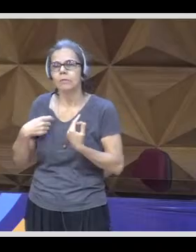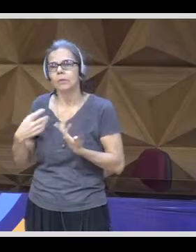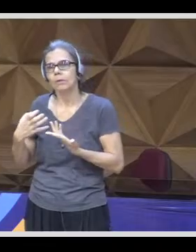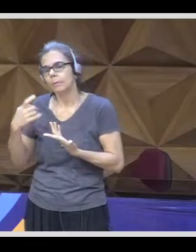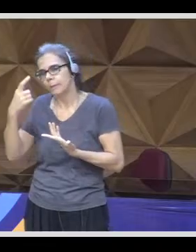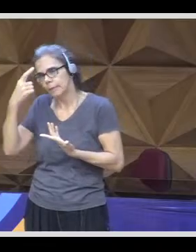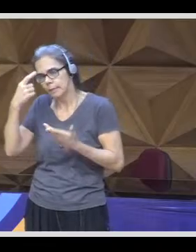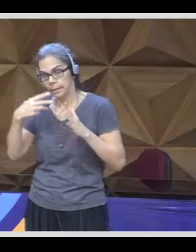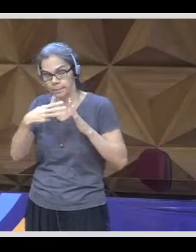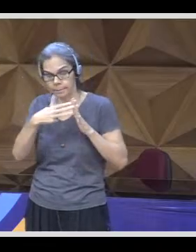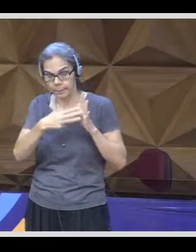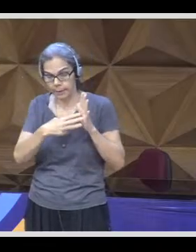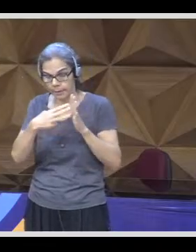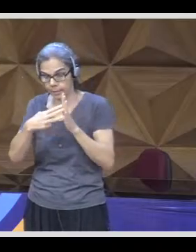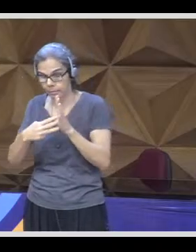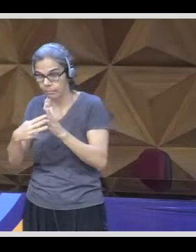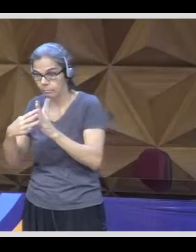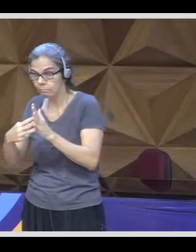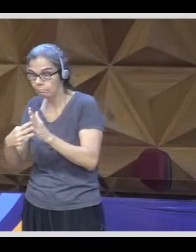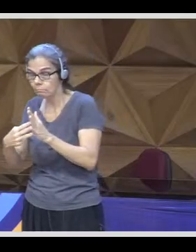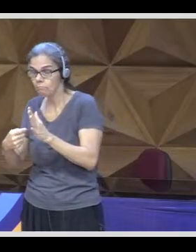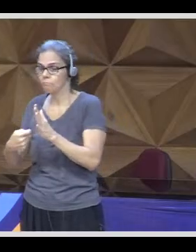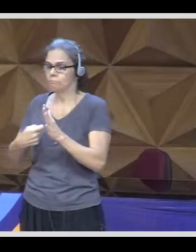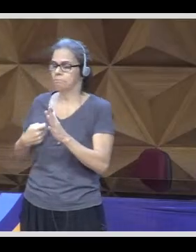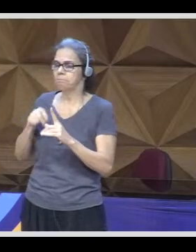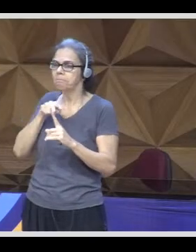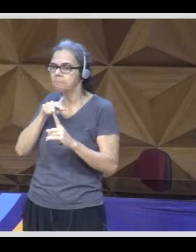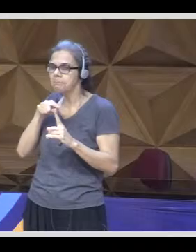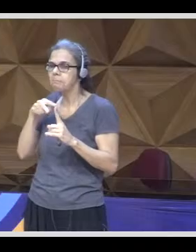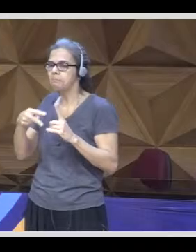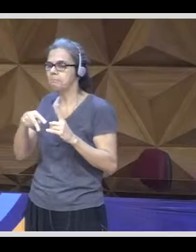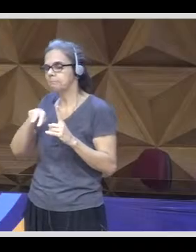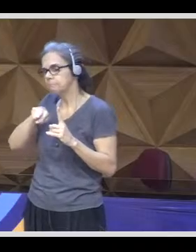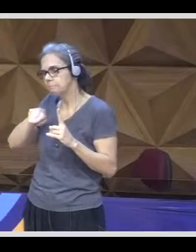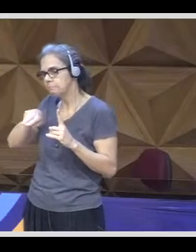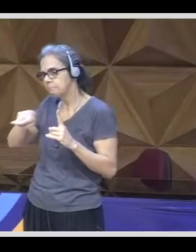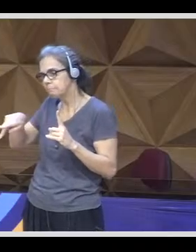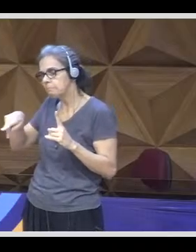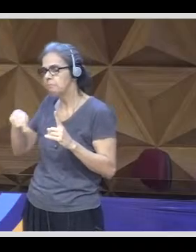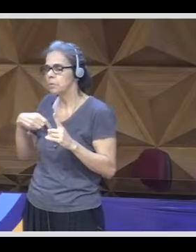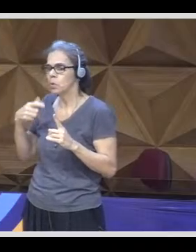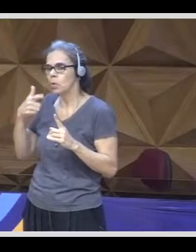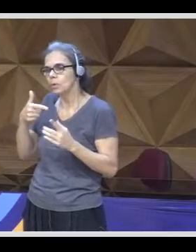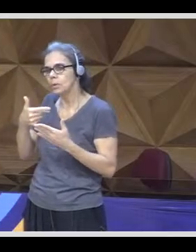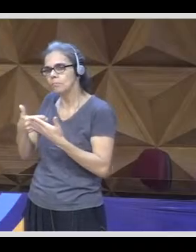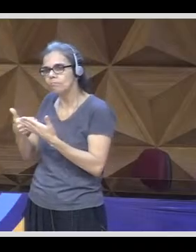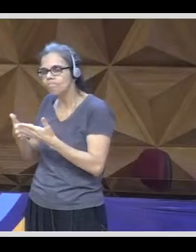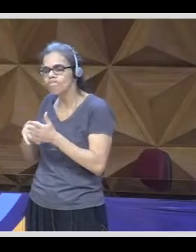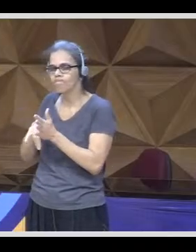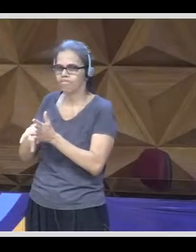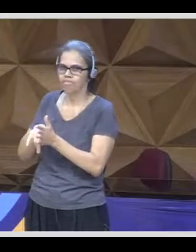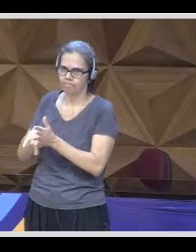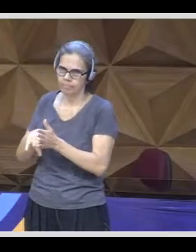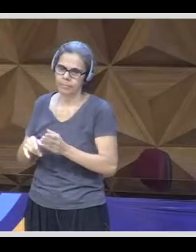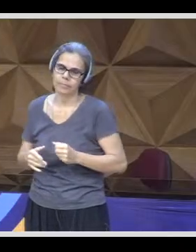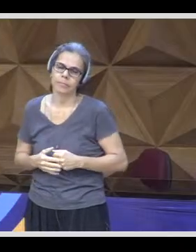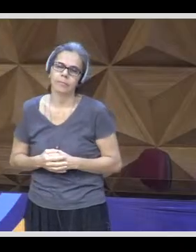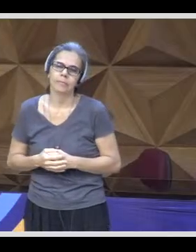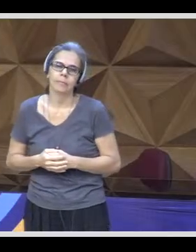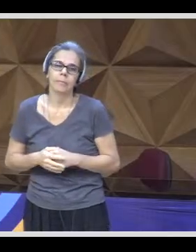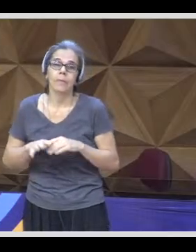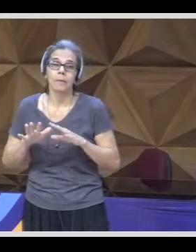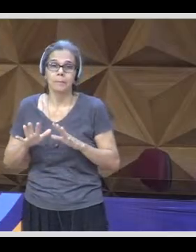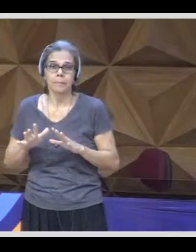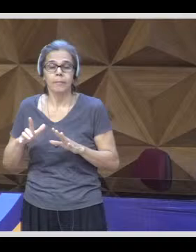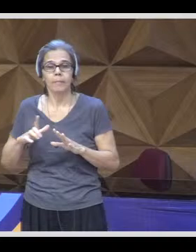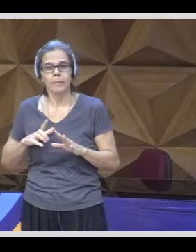those multiple perspectives to the study. And there are other fronts that should be explored, like